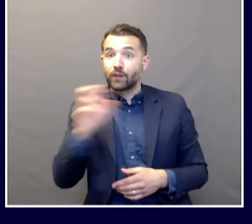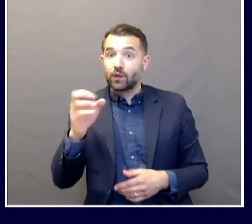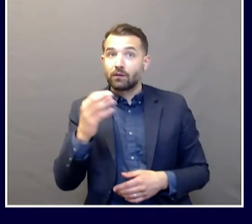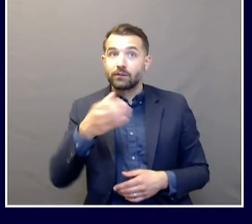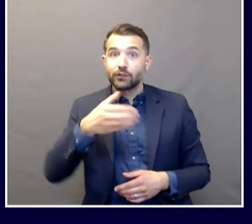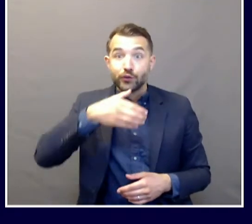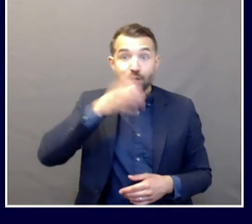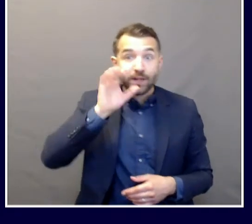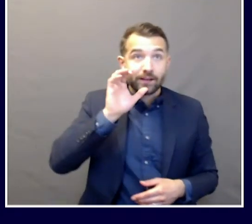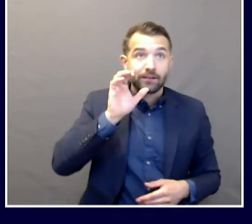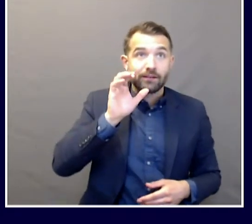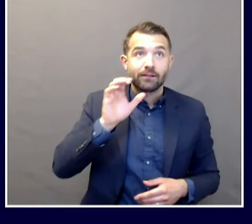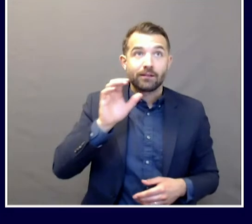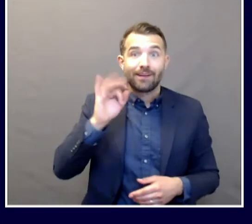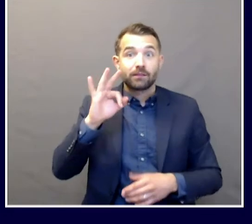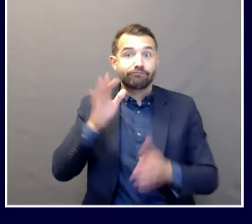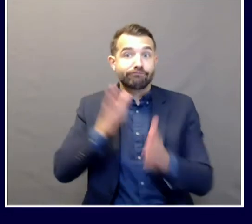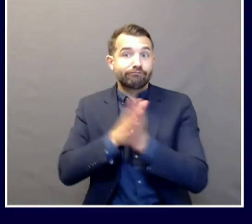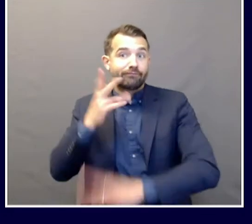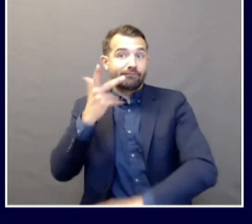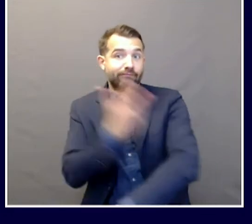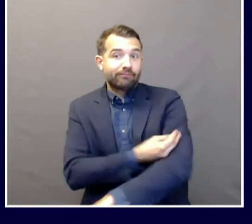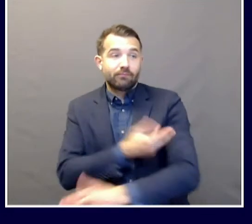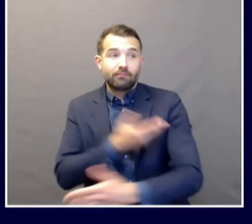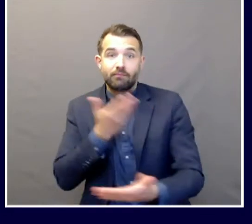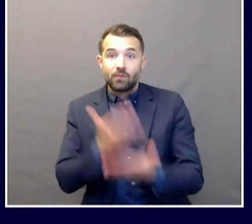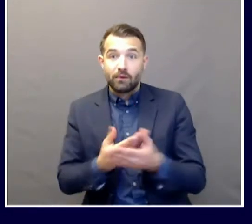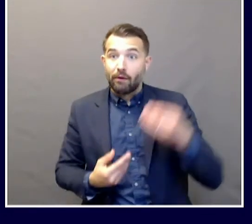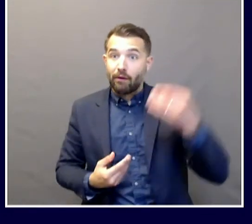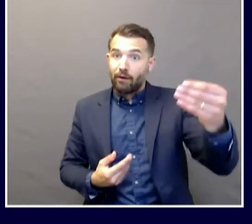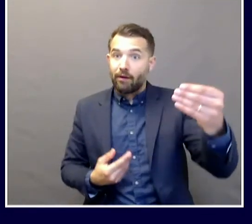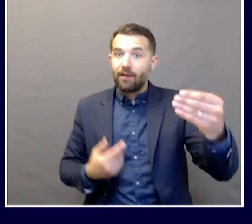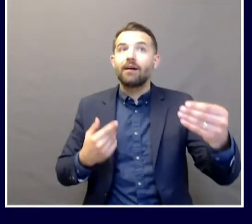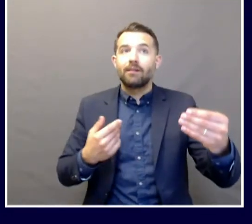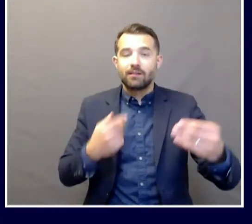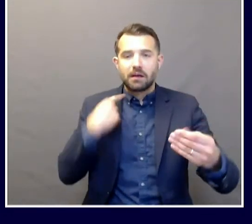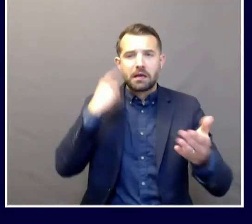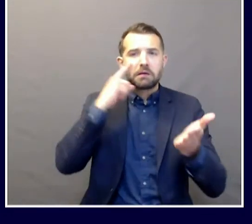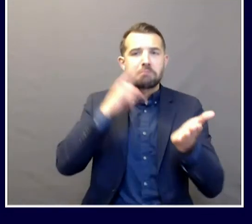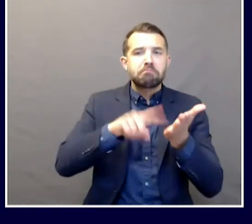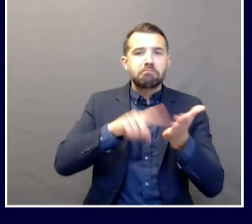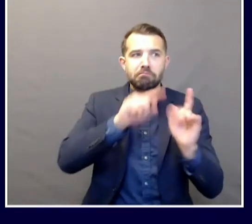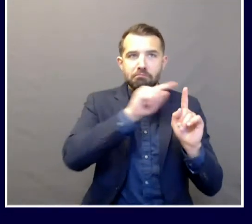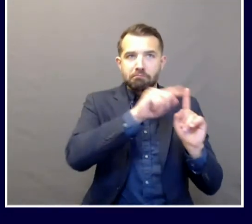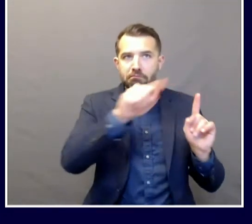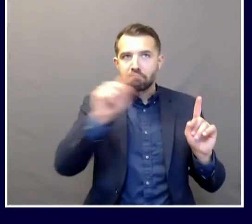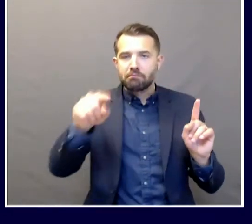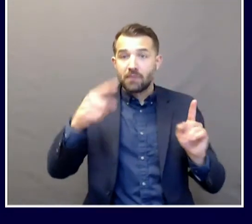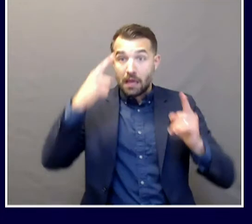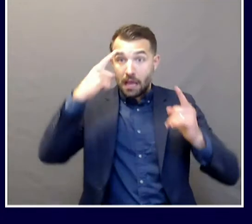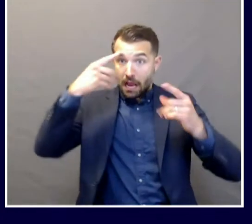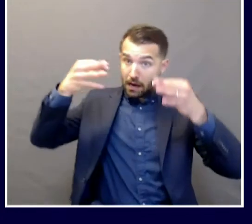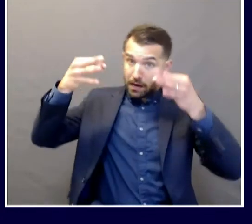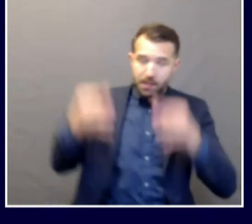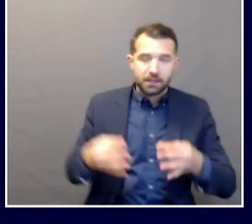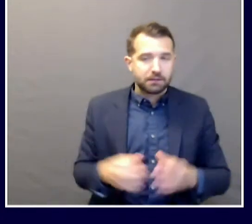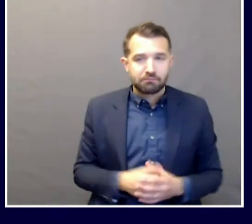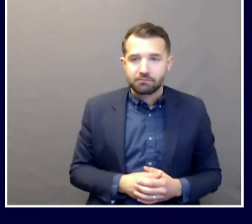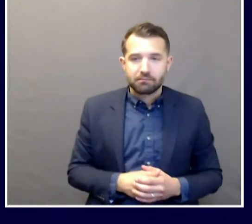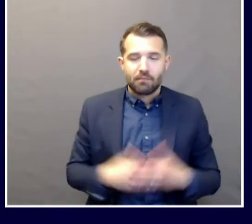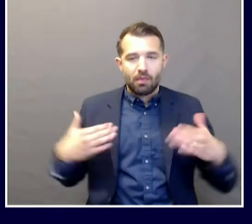of those. Again, you know, no final decisions there. We've seen pretty robust vaccine uptake. You